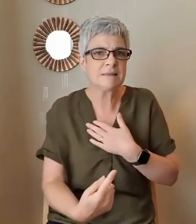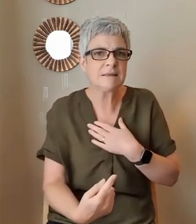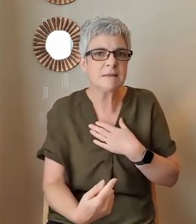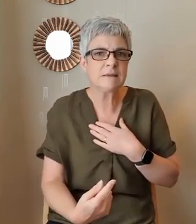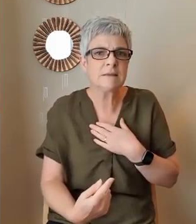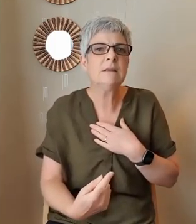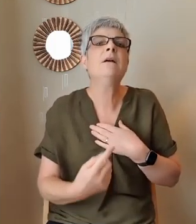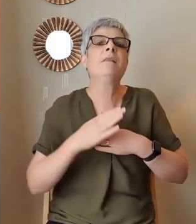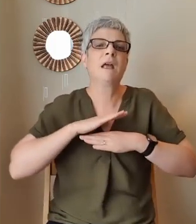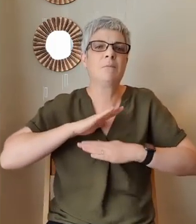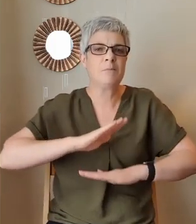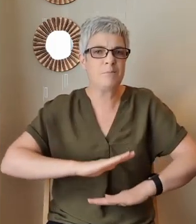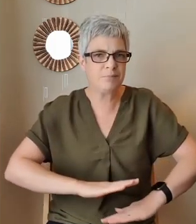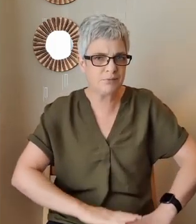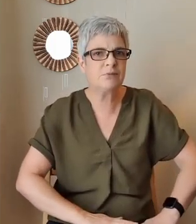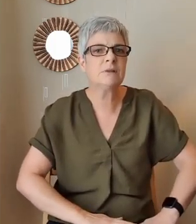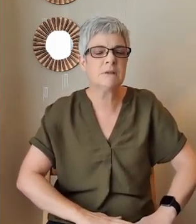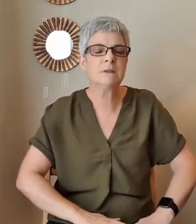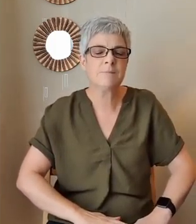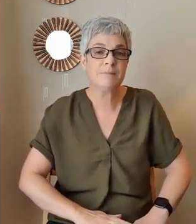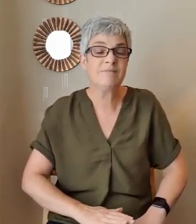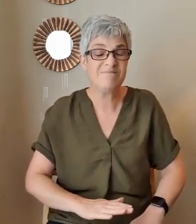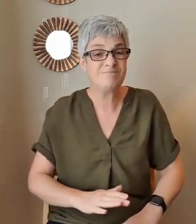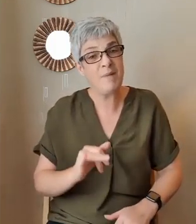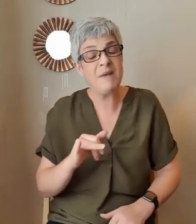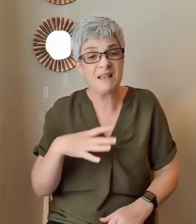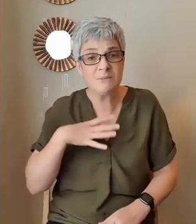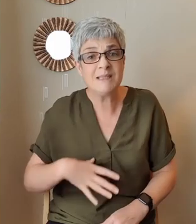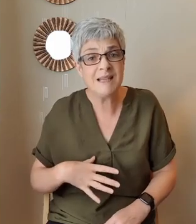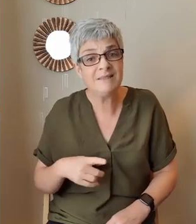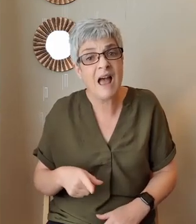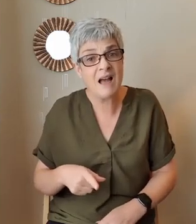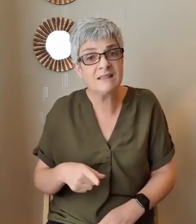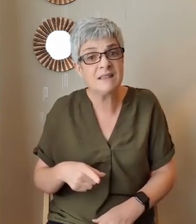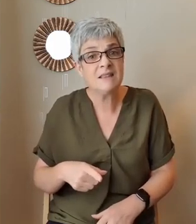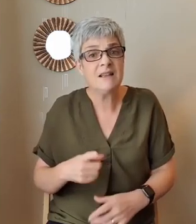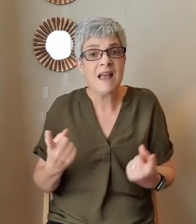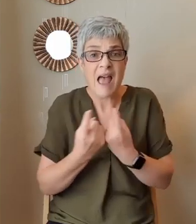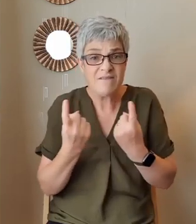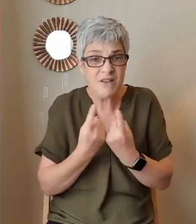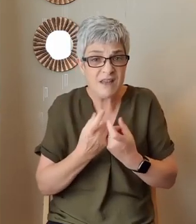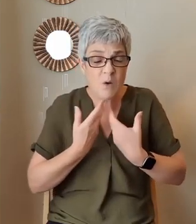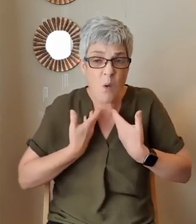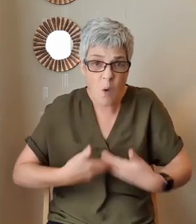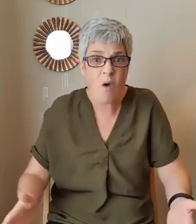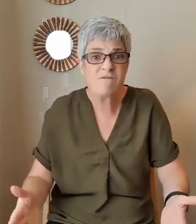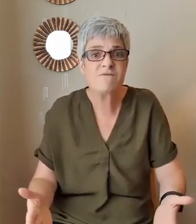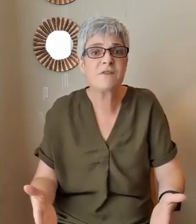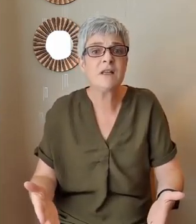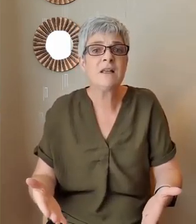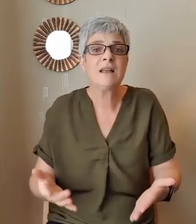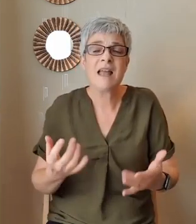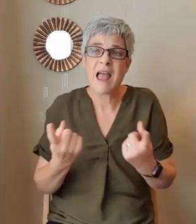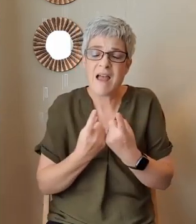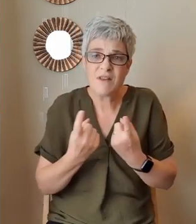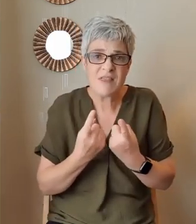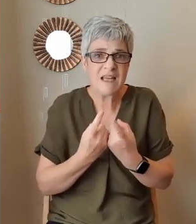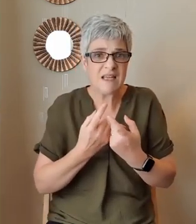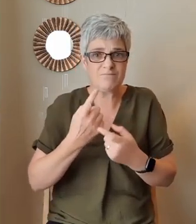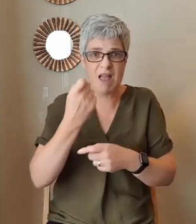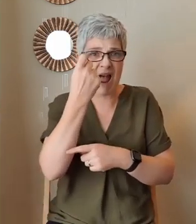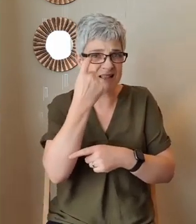low. But that's what we need, really, just to be stripped of self-sufficiency, to be stripped of the idea that we can manage, that